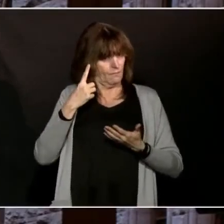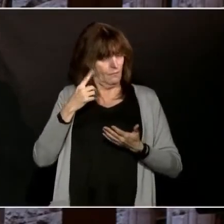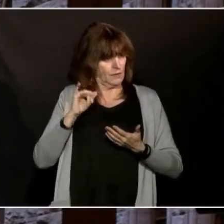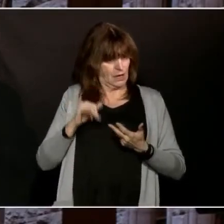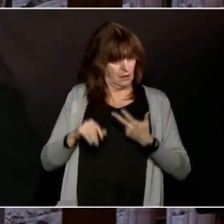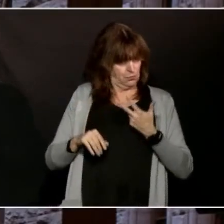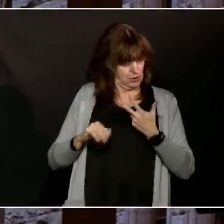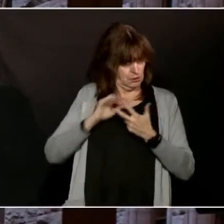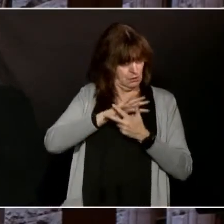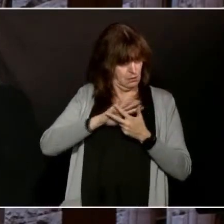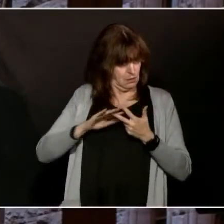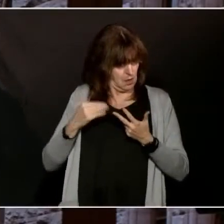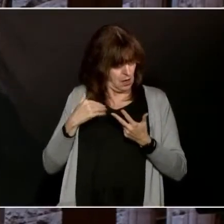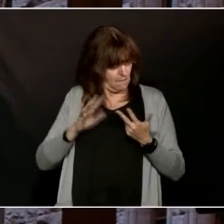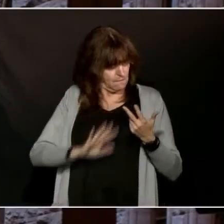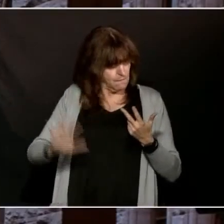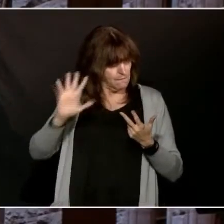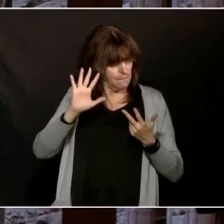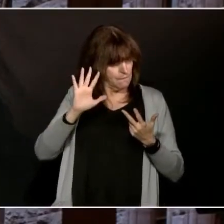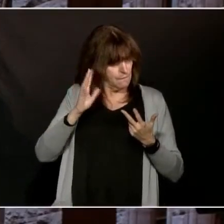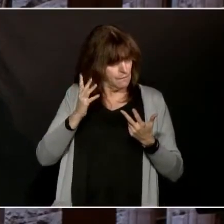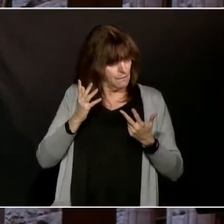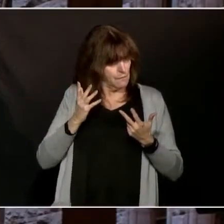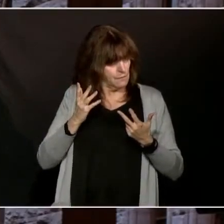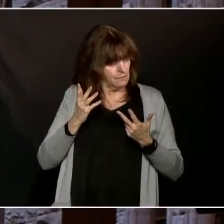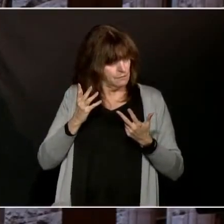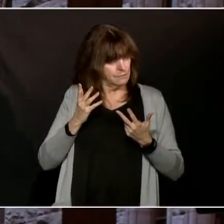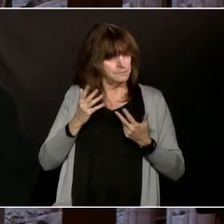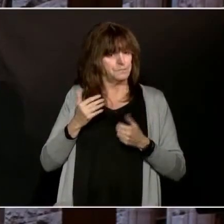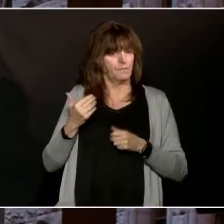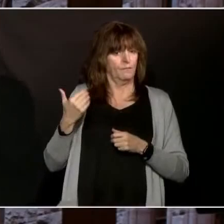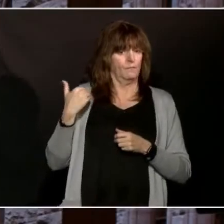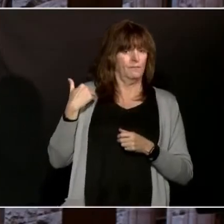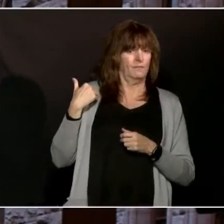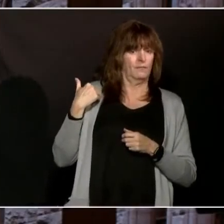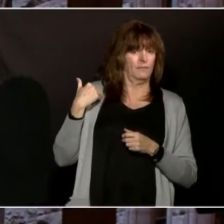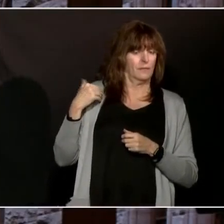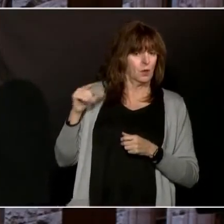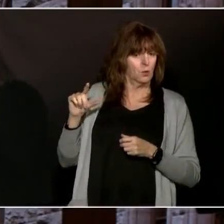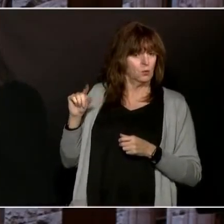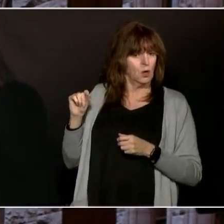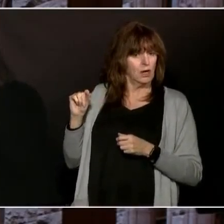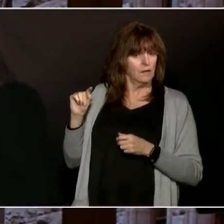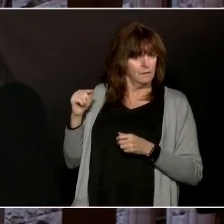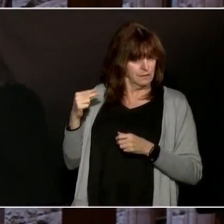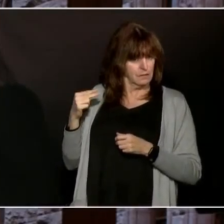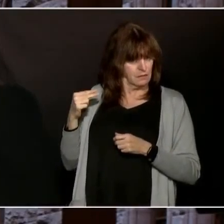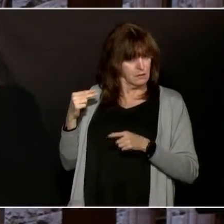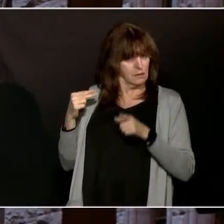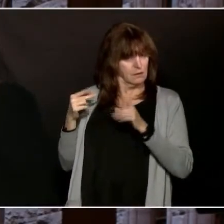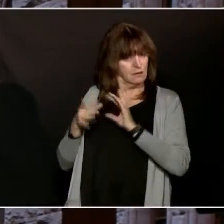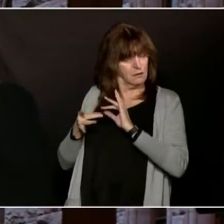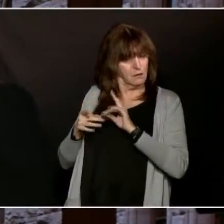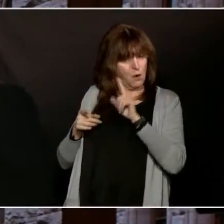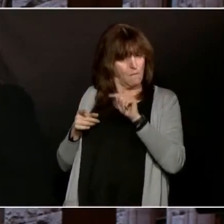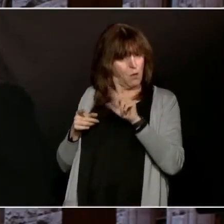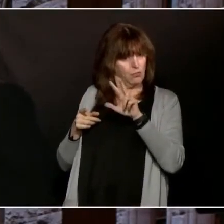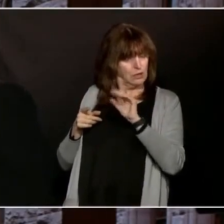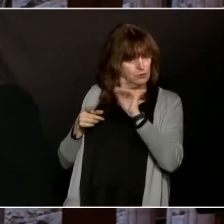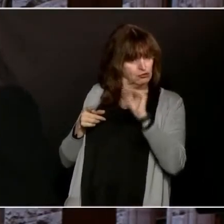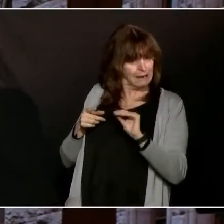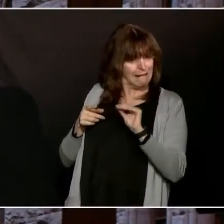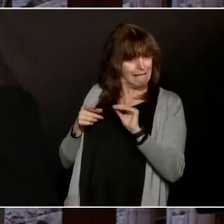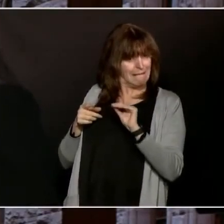we looked at and said, okay, now we know, as Dr. Allen's alluded to, it seemed to be about 1.3%. What does that mean? So it's saying, oh, well, it's